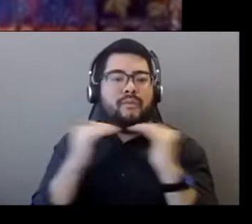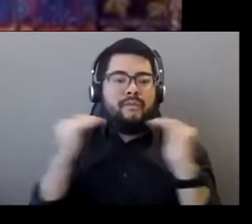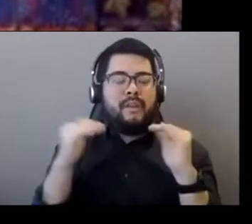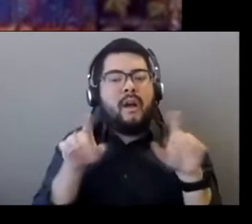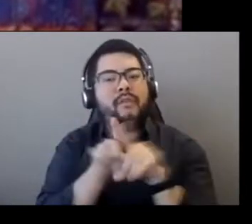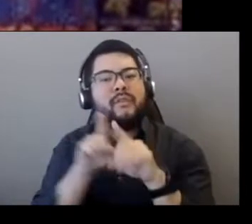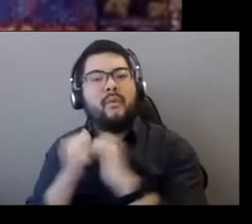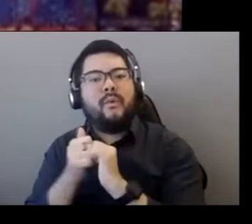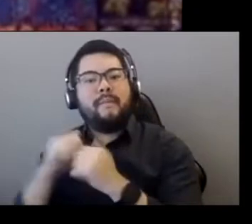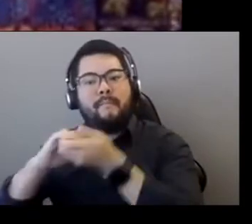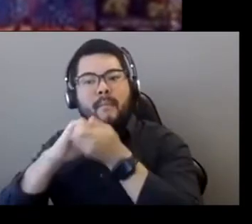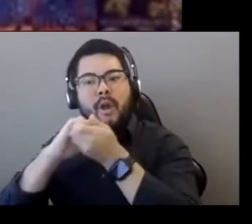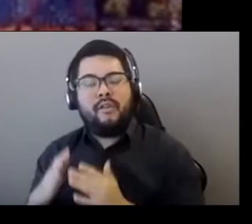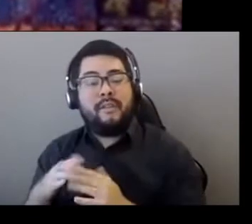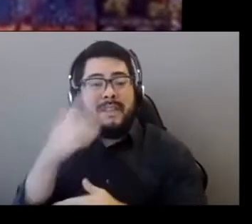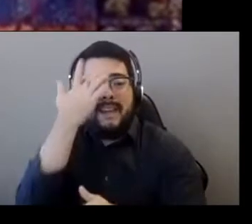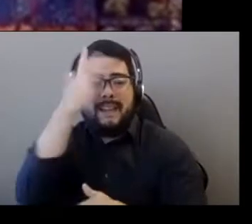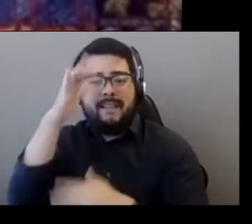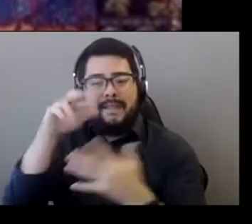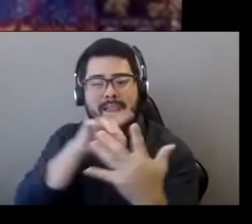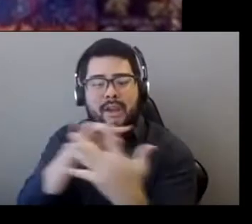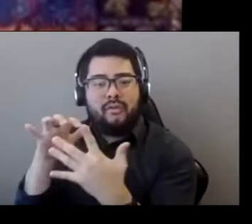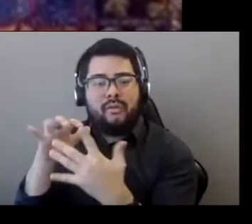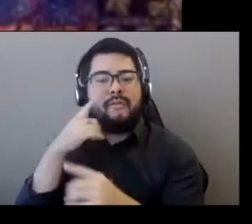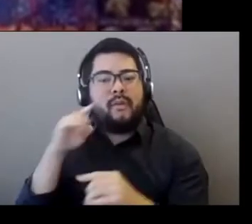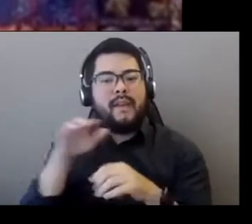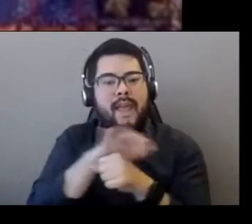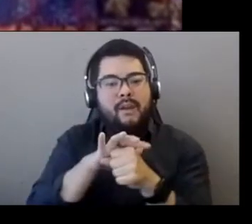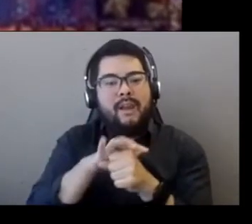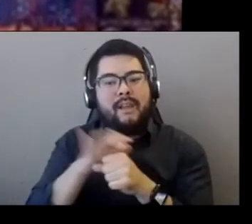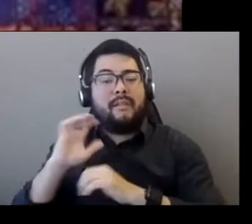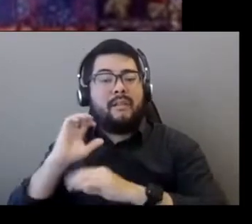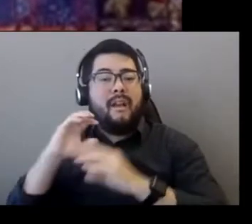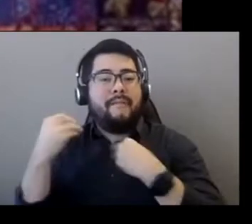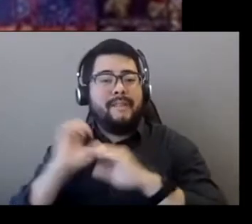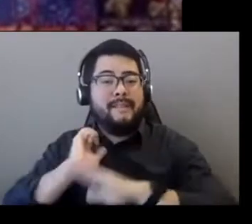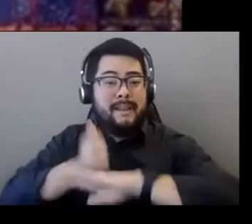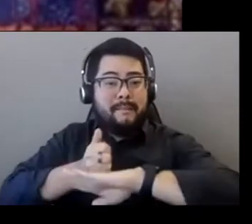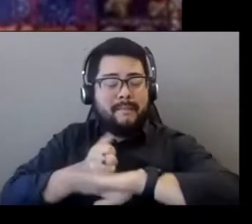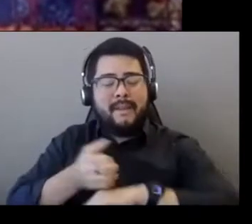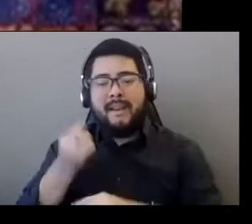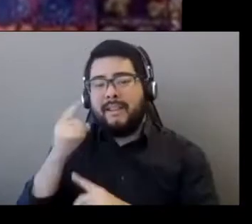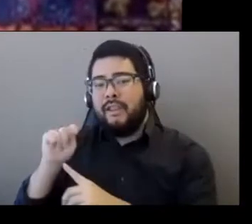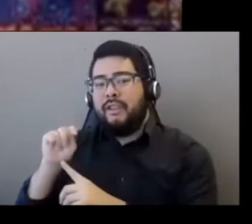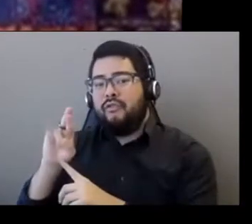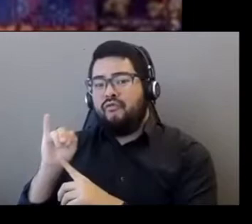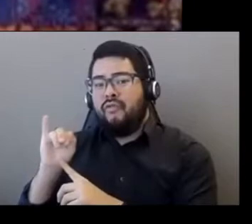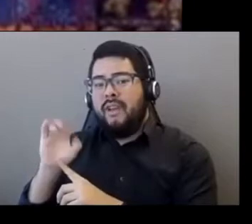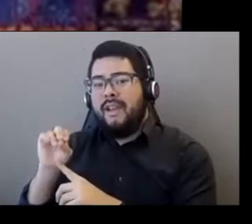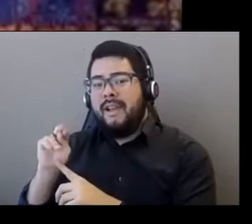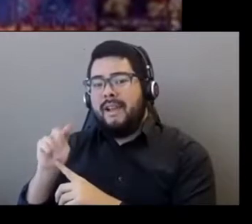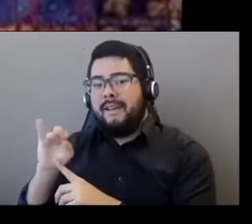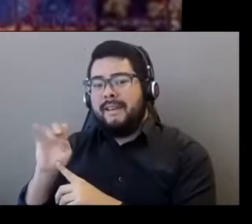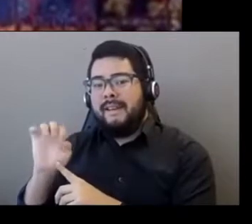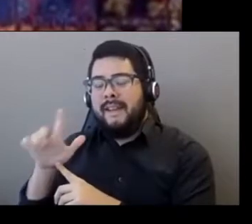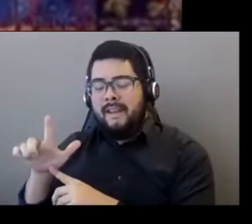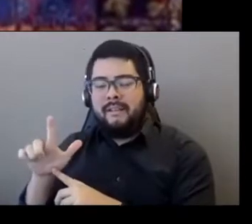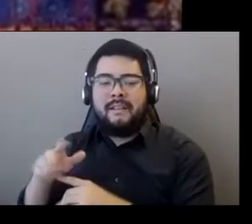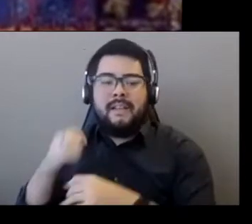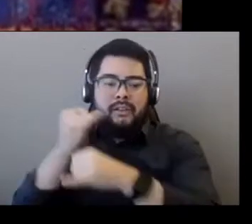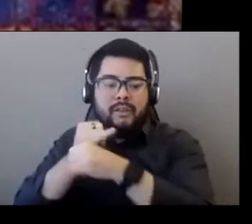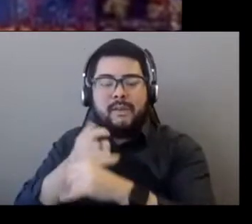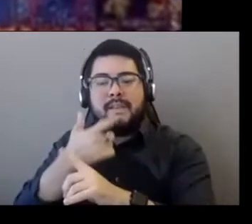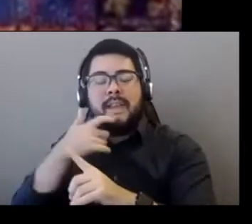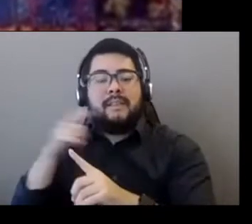partners and intellectuals in the regions where they have their offices. The Tricontinental Institute affirms that narratives about world